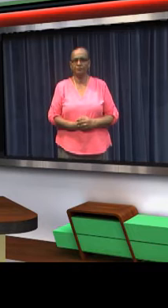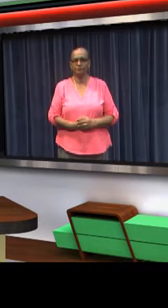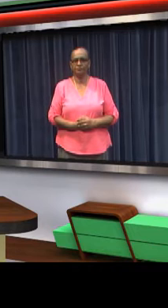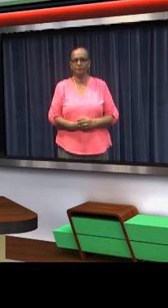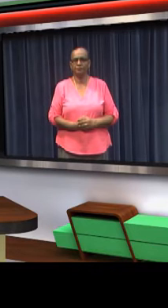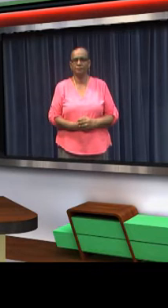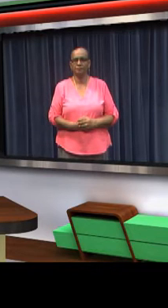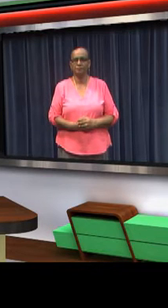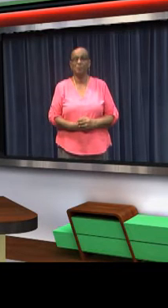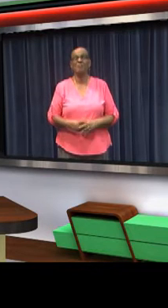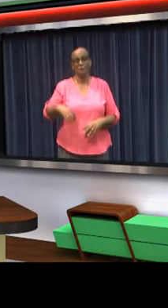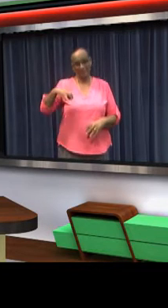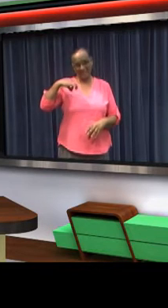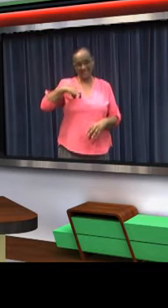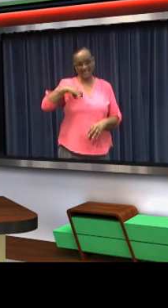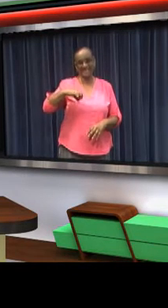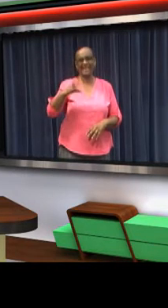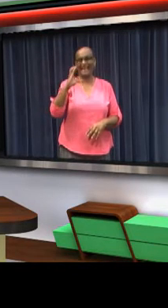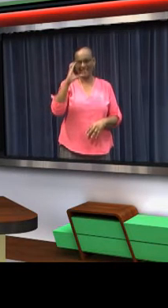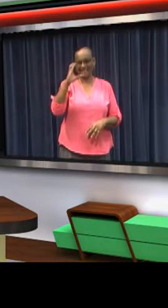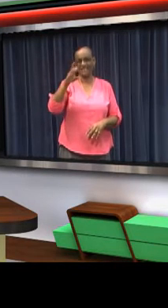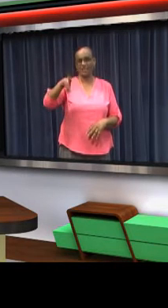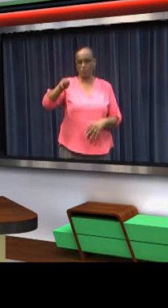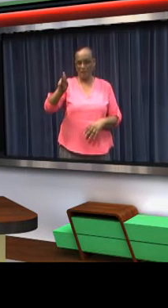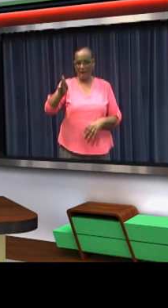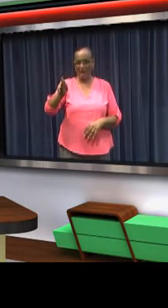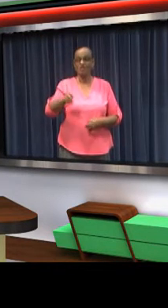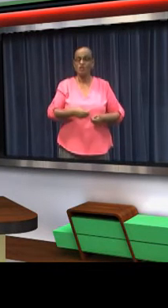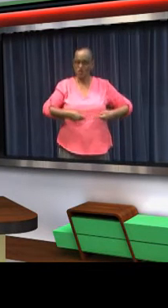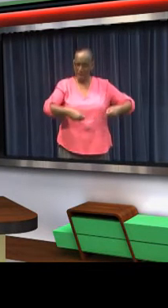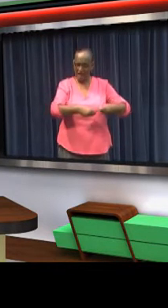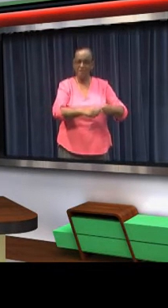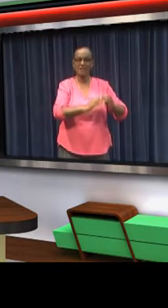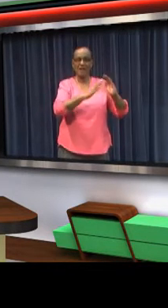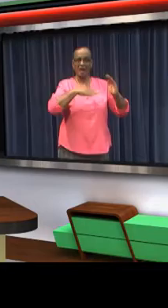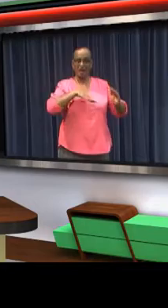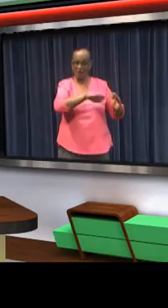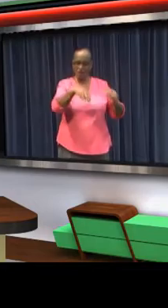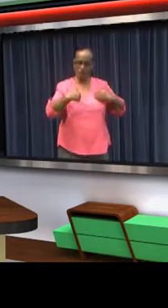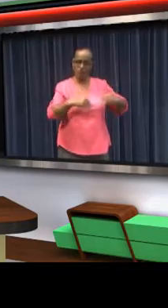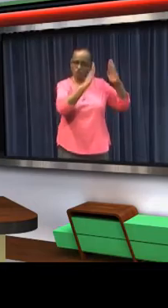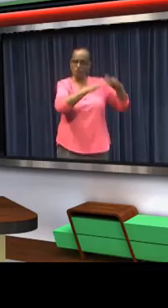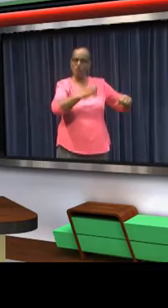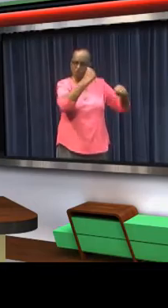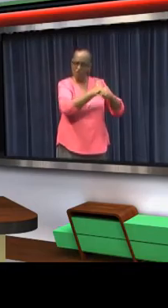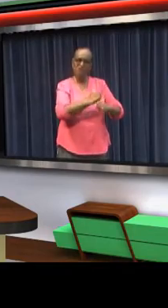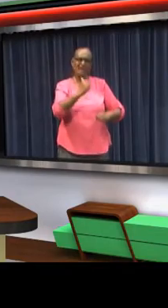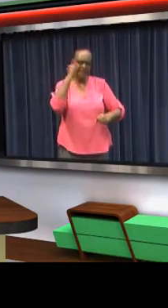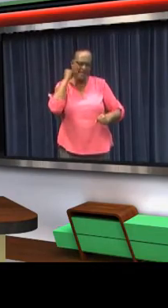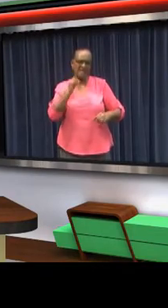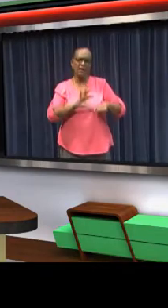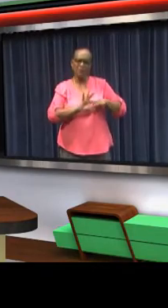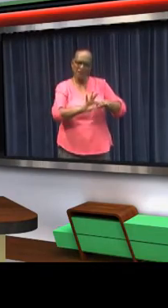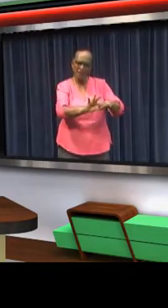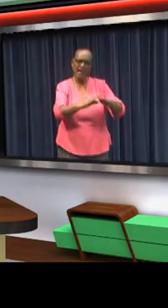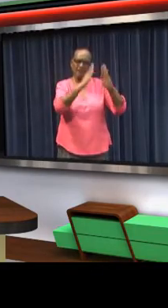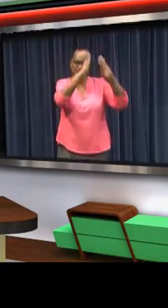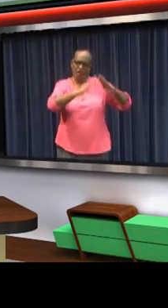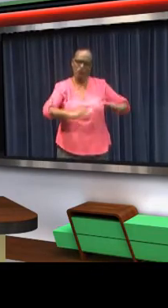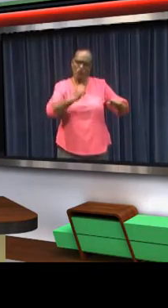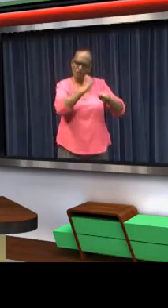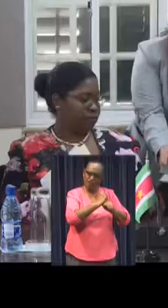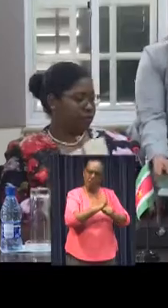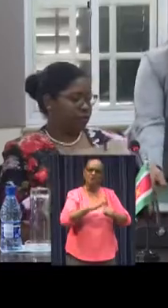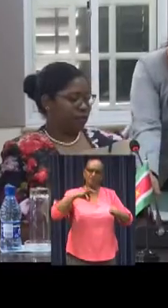Minister Christine Pollack of Social Affairs and Housing, So Savo, explained the housing policy of her ministry